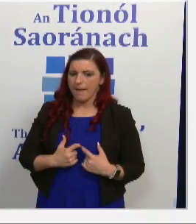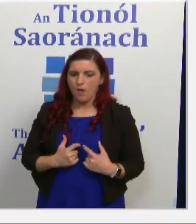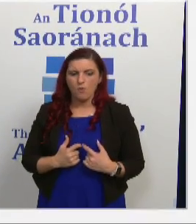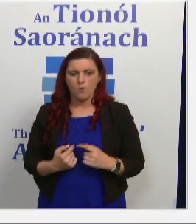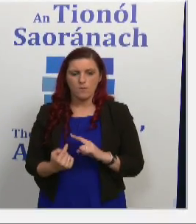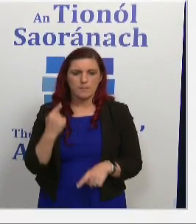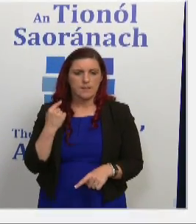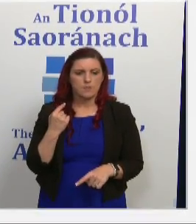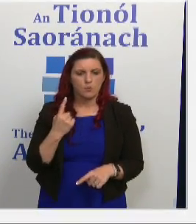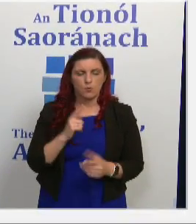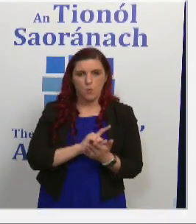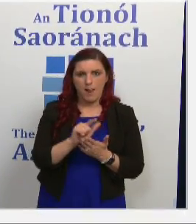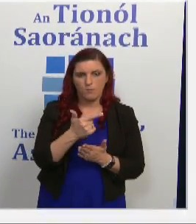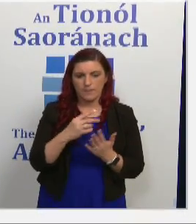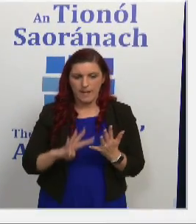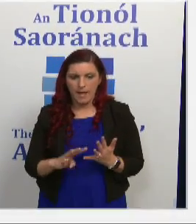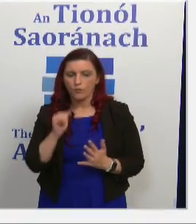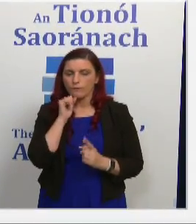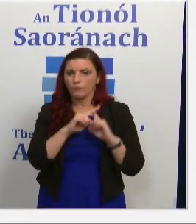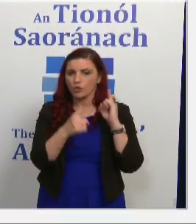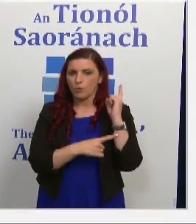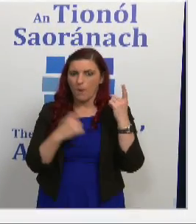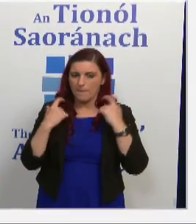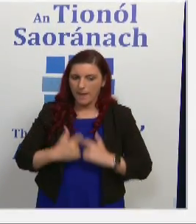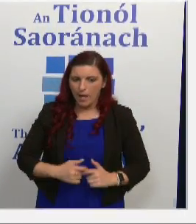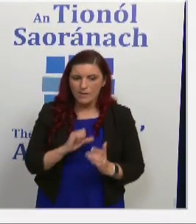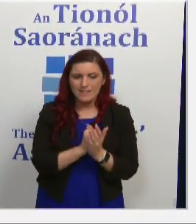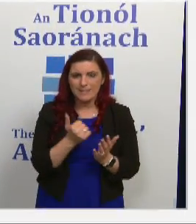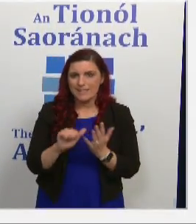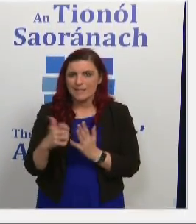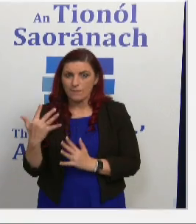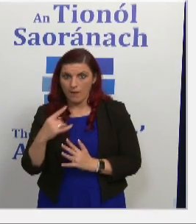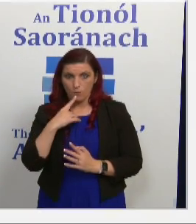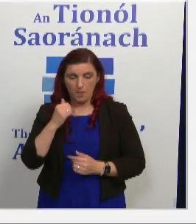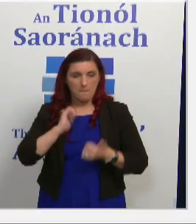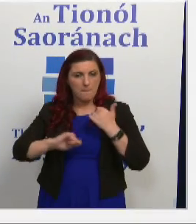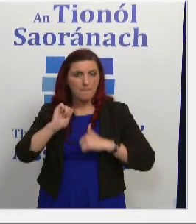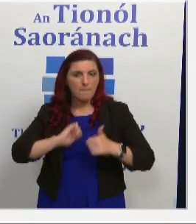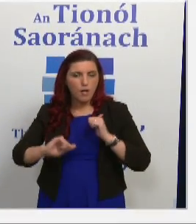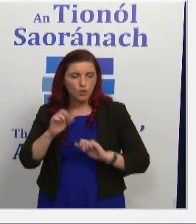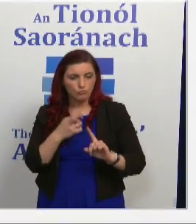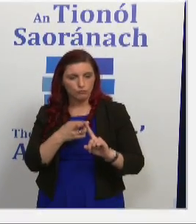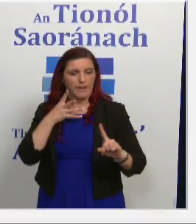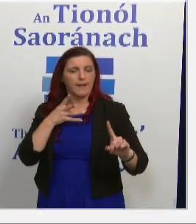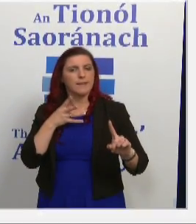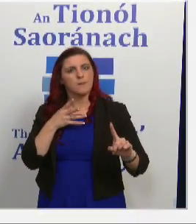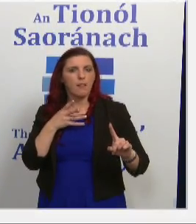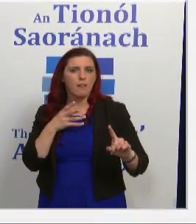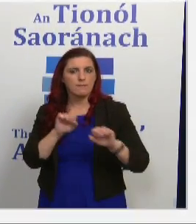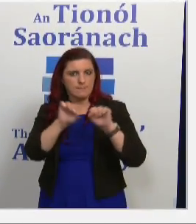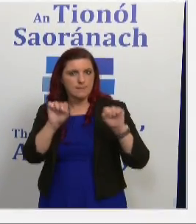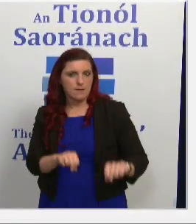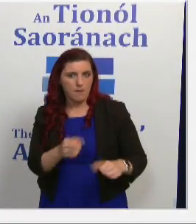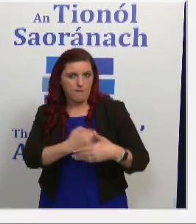1229, our first Lord Mayor in 1665. But the modern sort of recognisable system